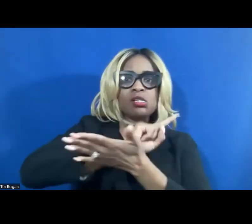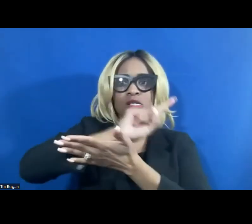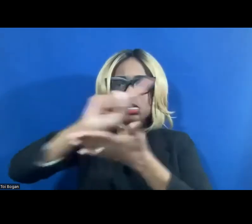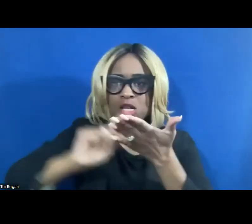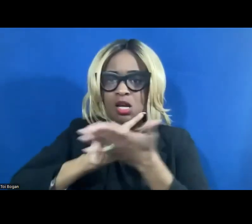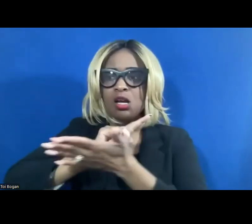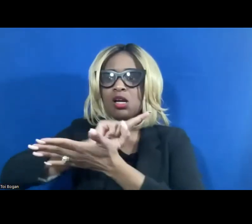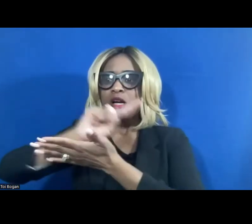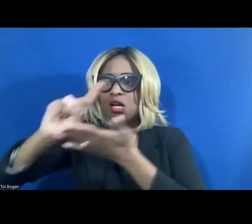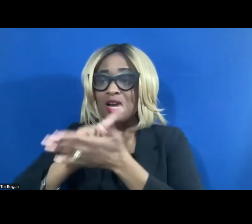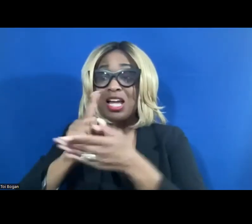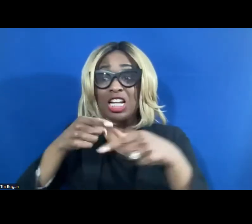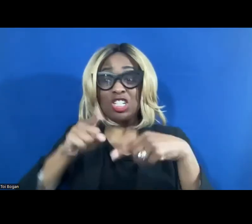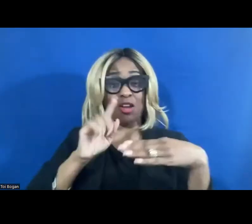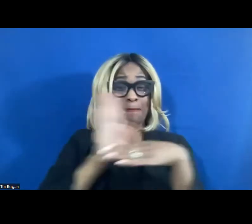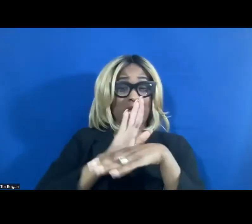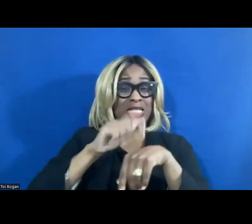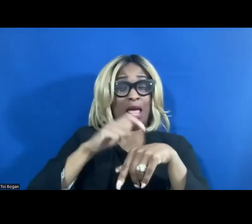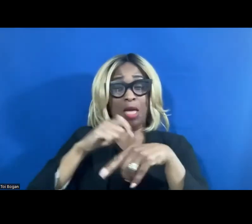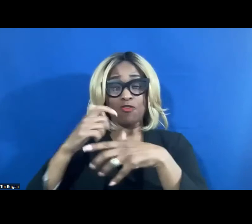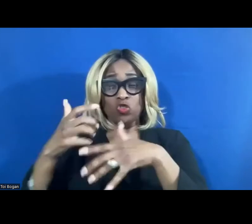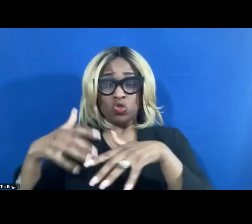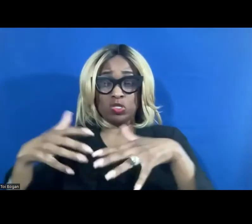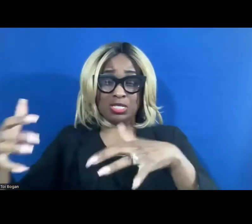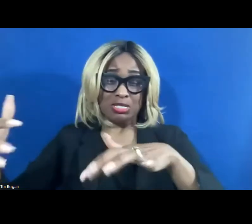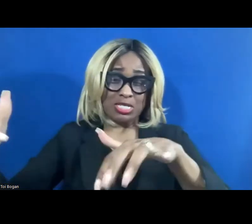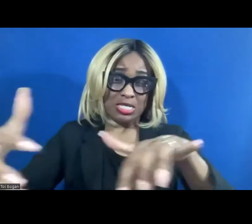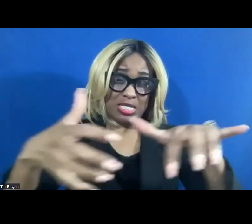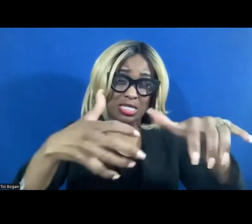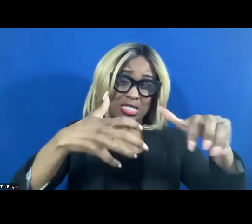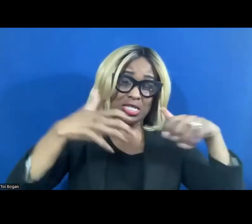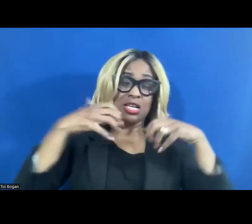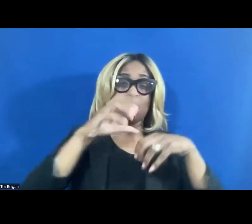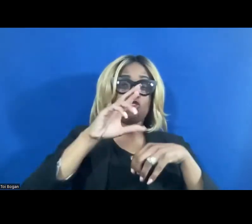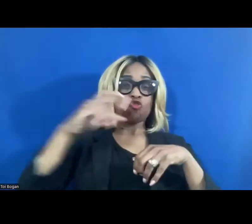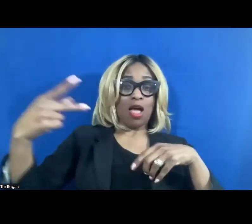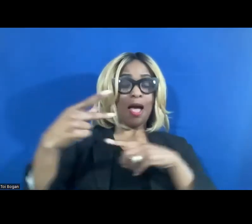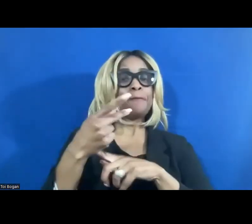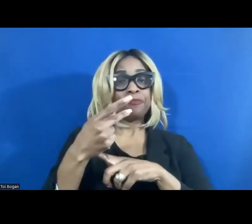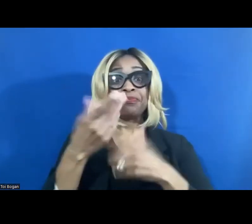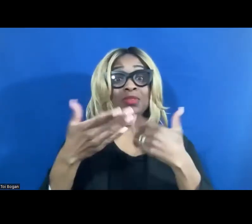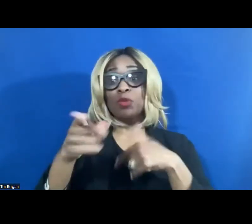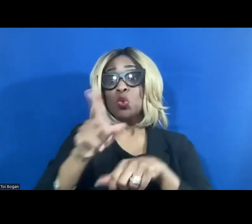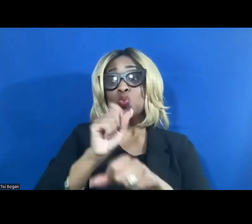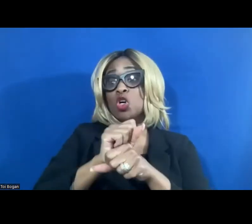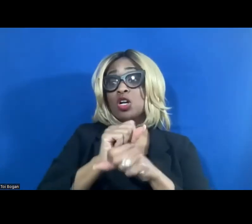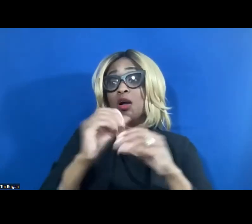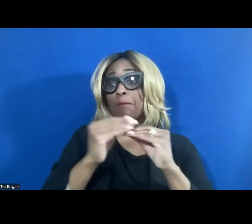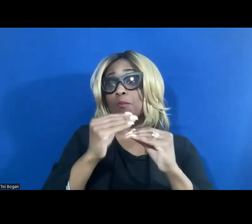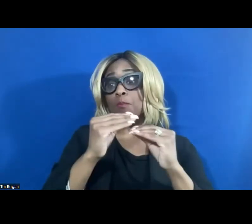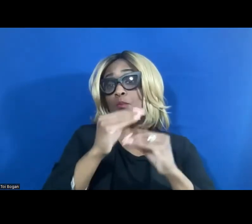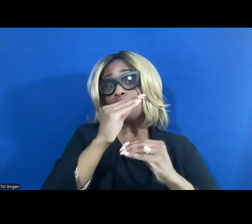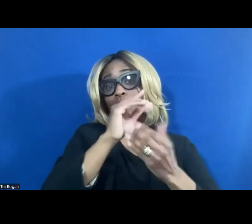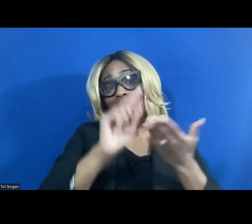where you need to harvest that crop while it's still viable, you might be working more hours than usual.